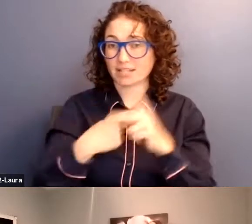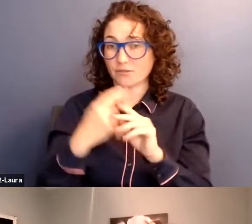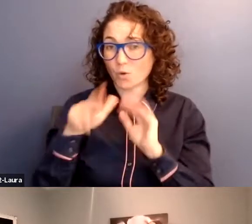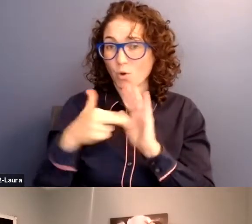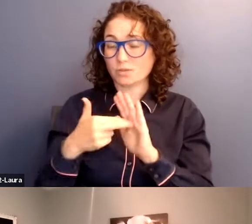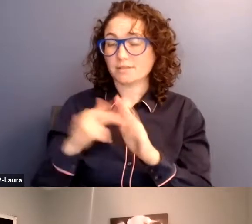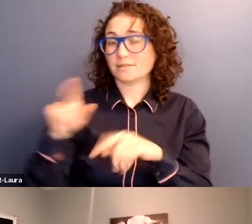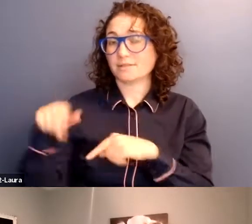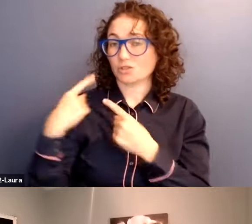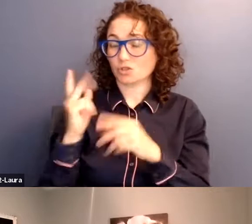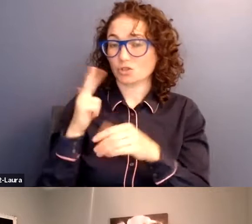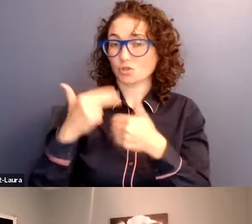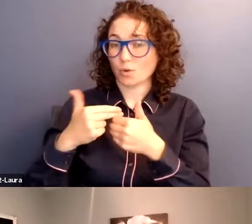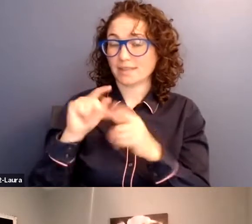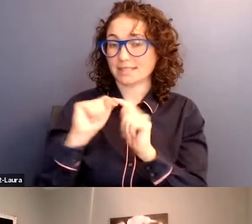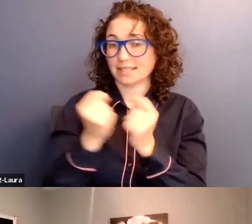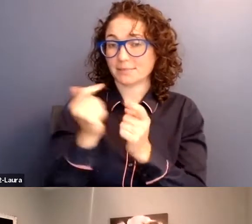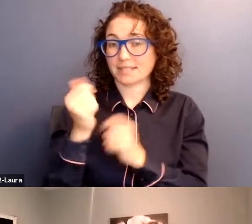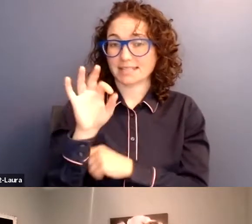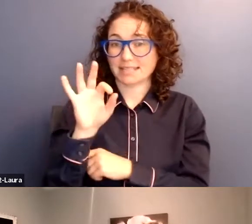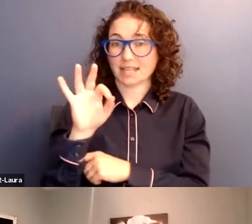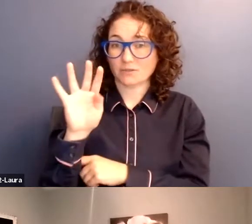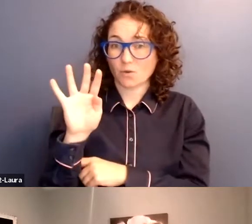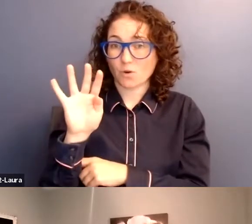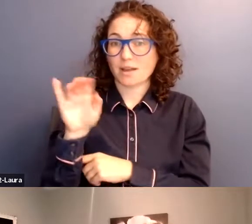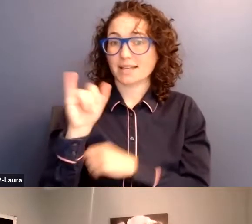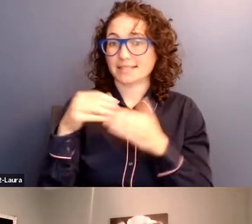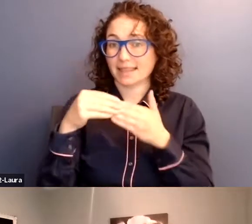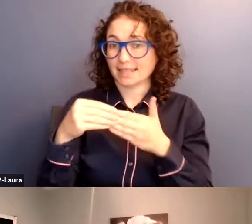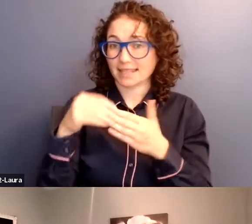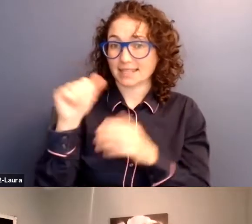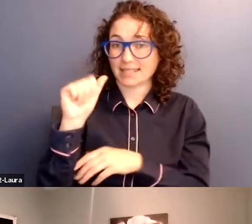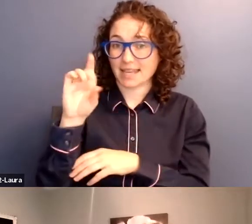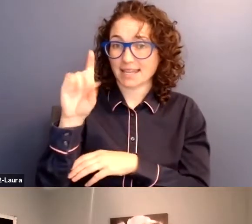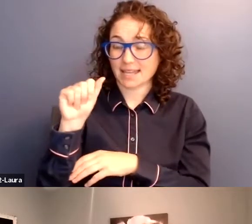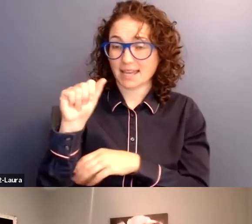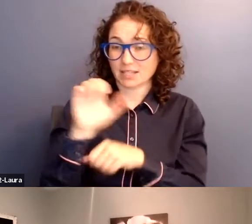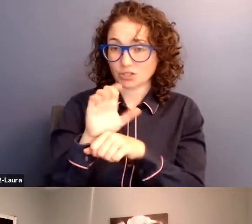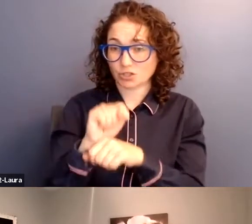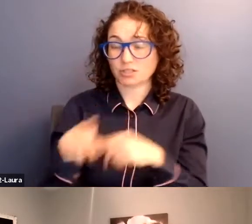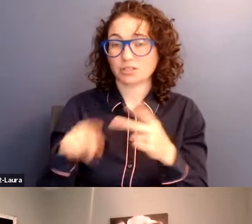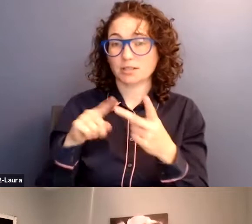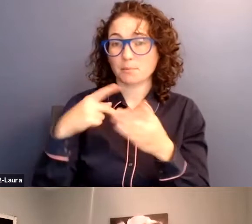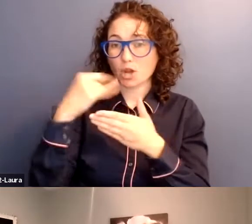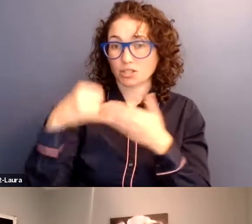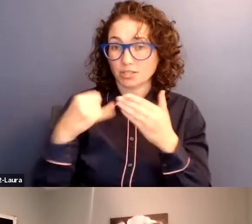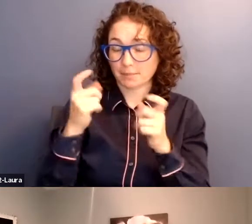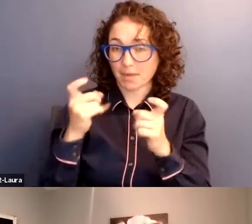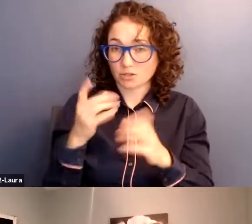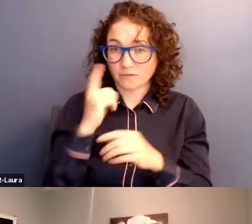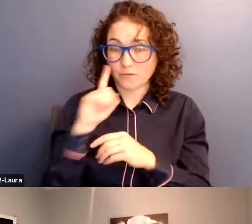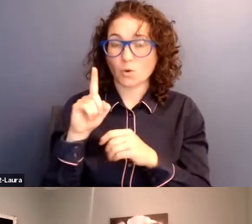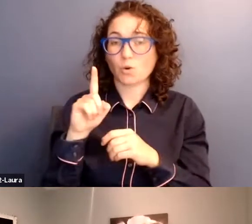joining the team in 1994, including as lead ADA consultant, project manager for the Campaign